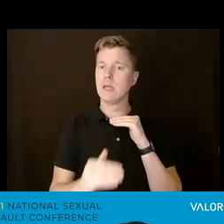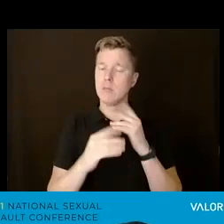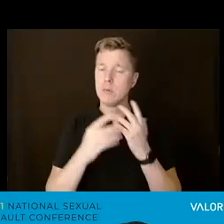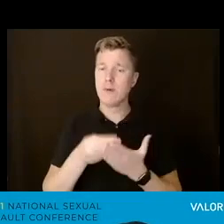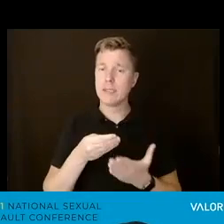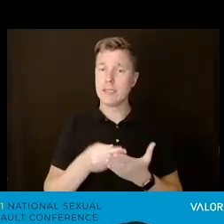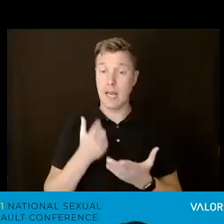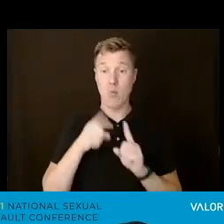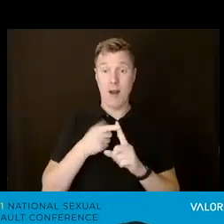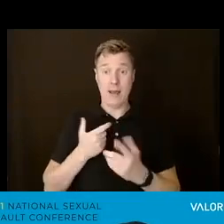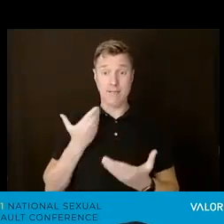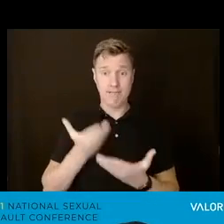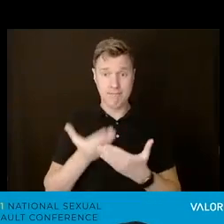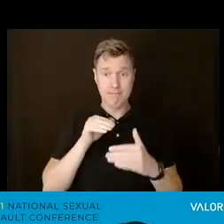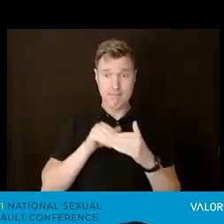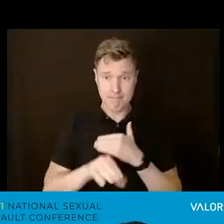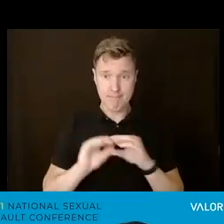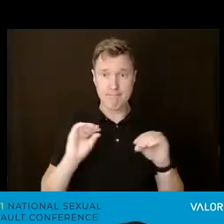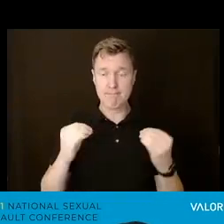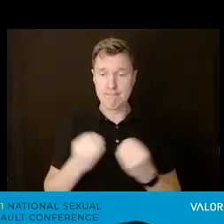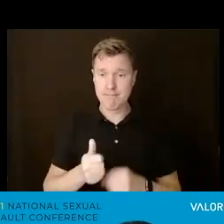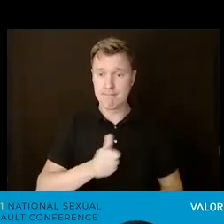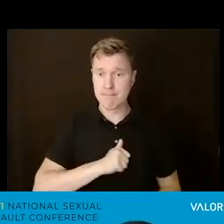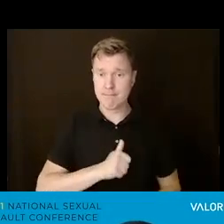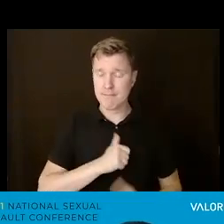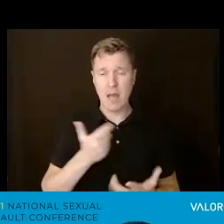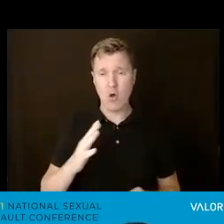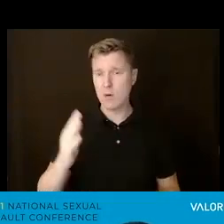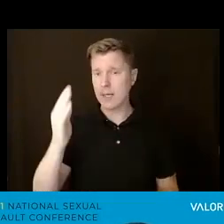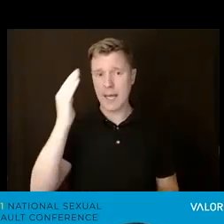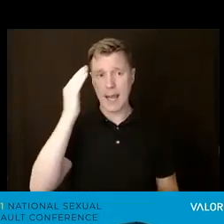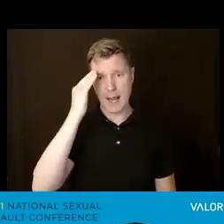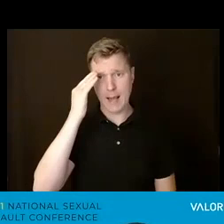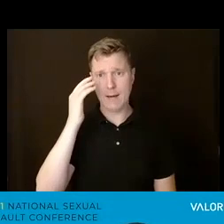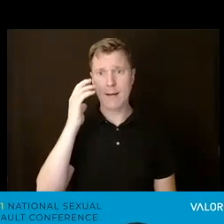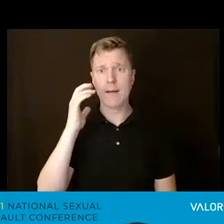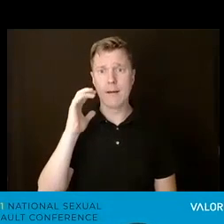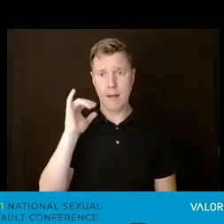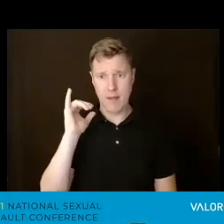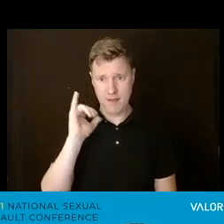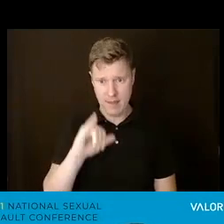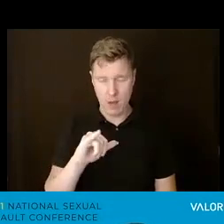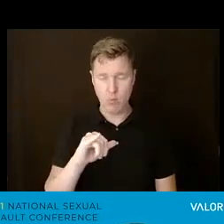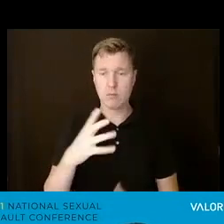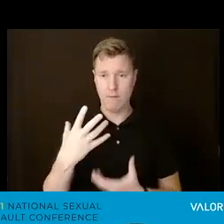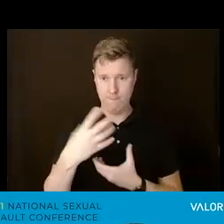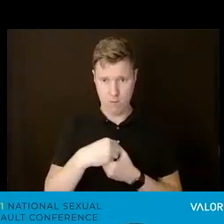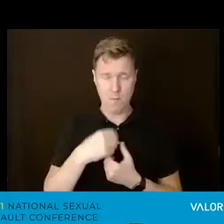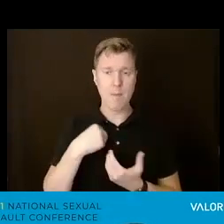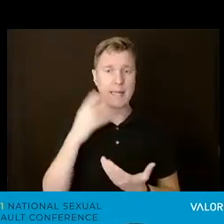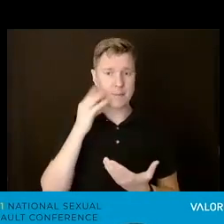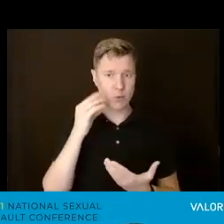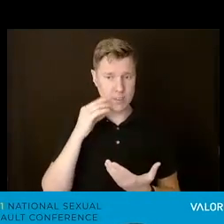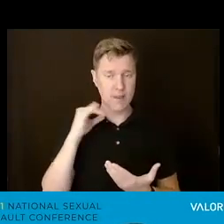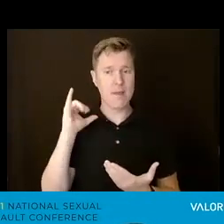into the organization, I had that as part of my backdrop, which was very helpful, that we